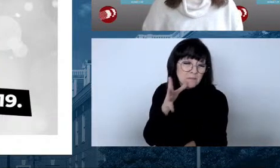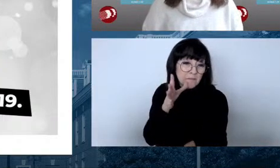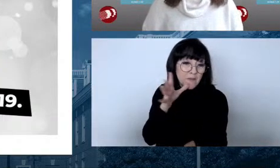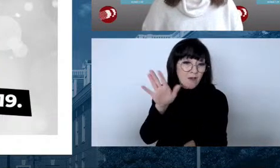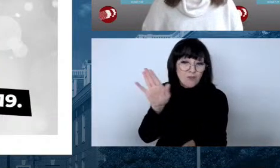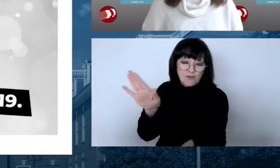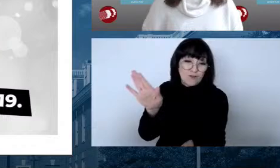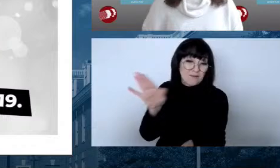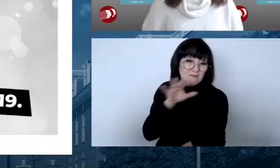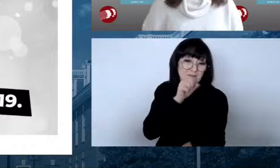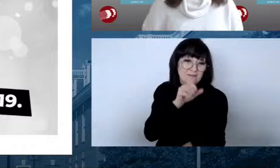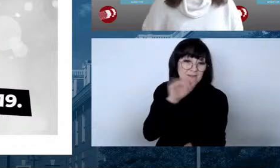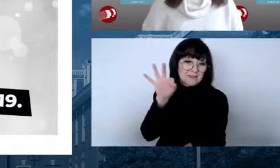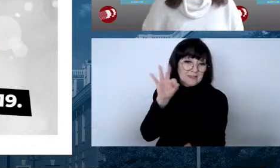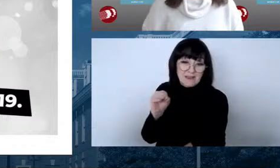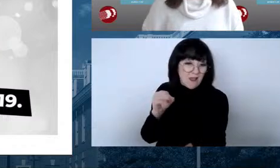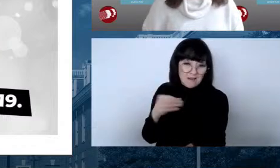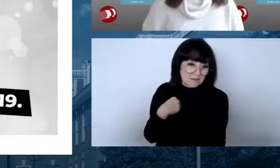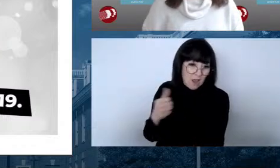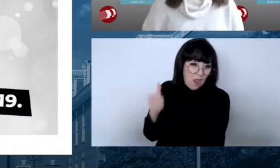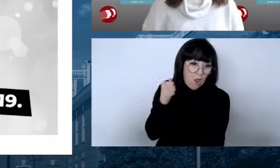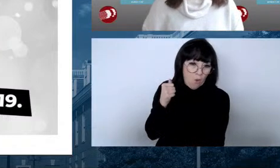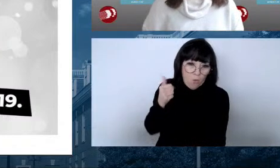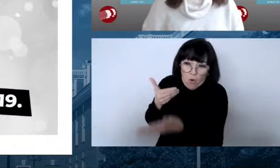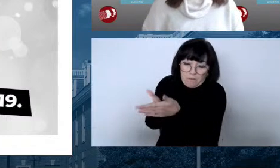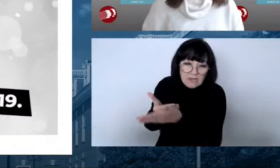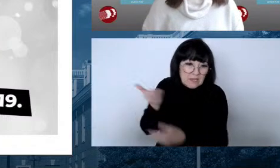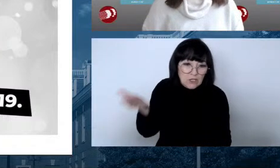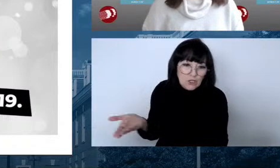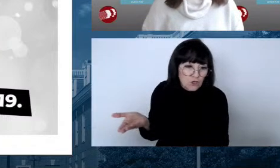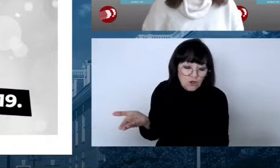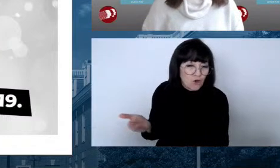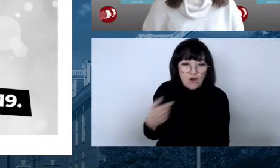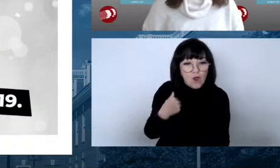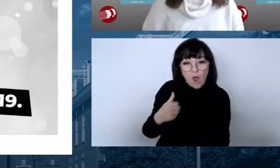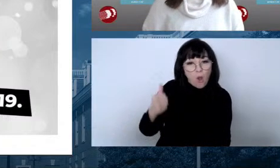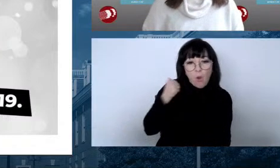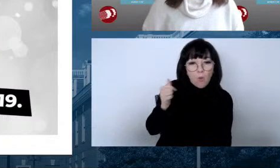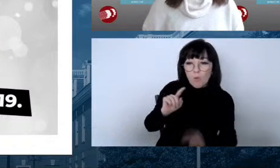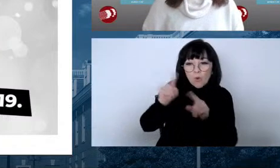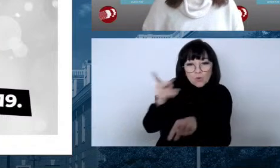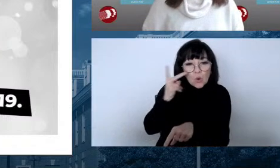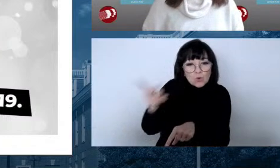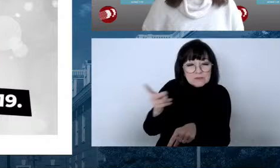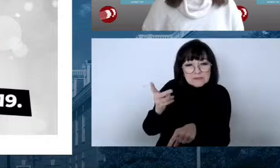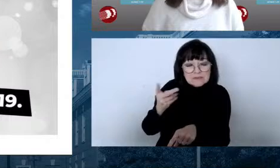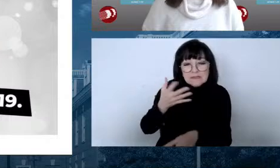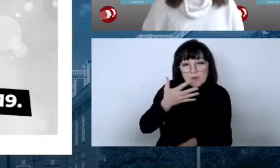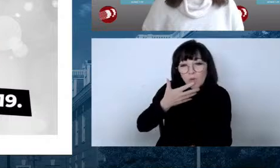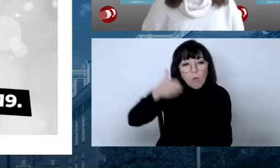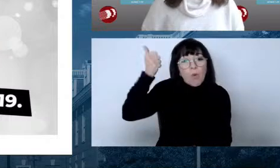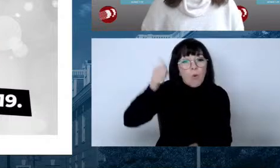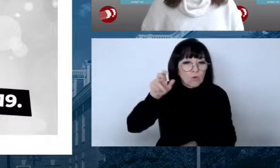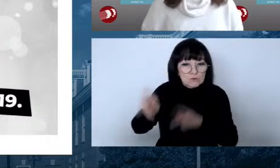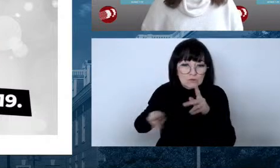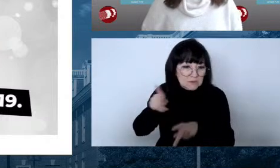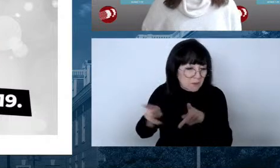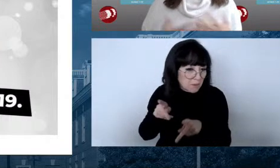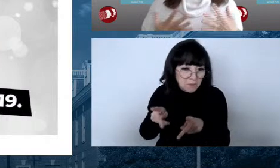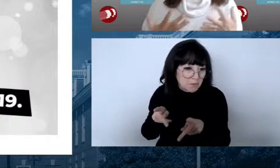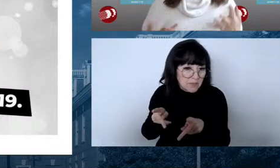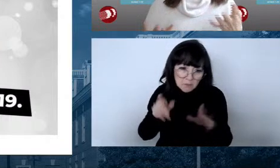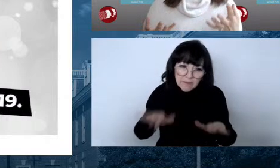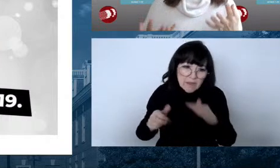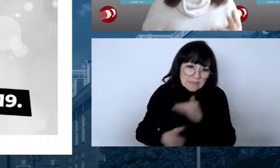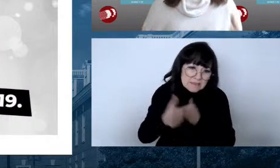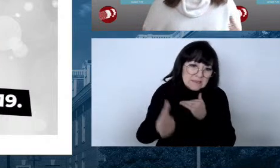amazing. But I would not put her at risk knowing that I was likely exposed to COVID if I went out on New Year's Eve. This is also a